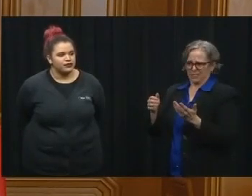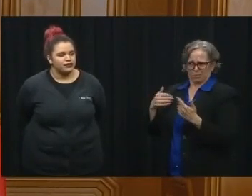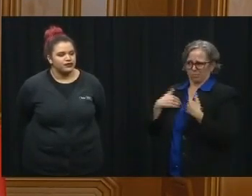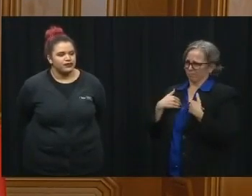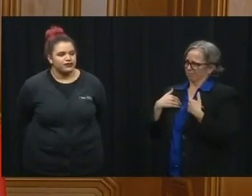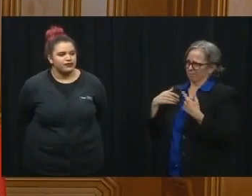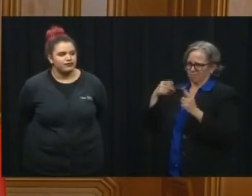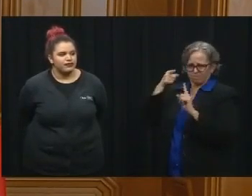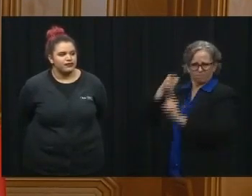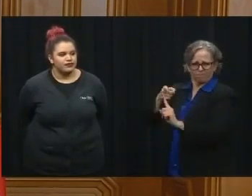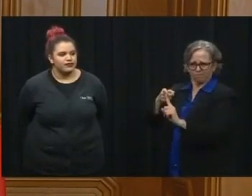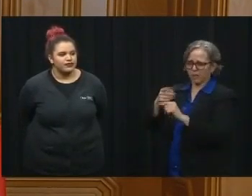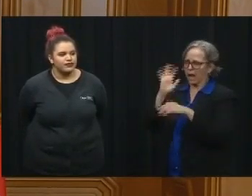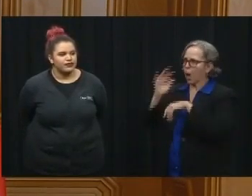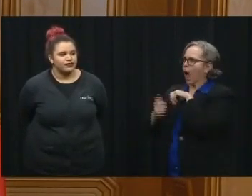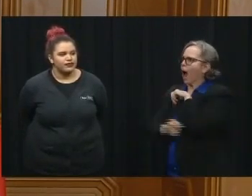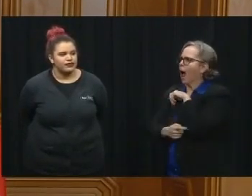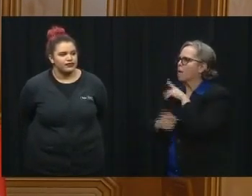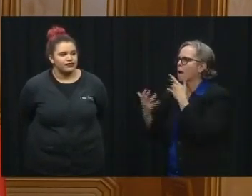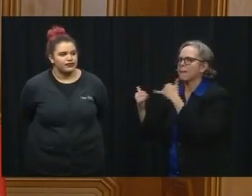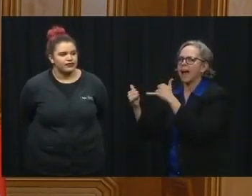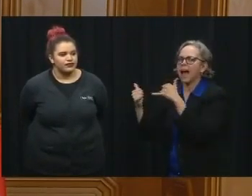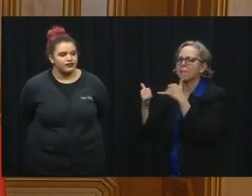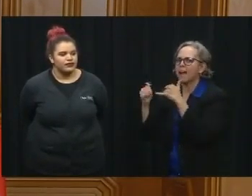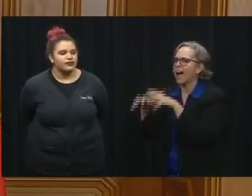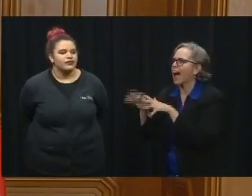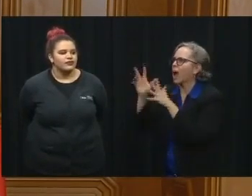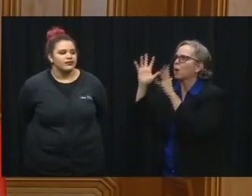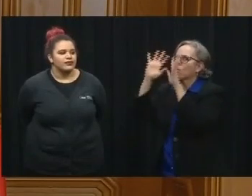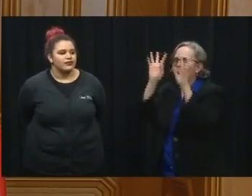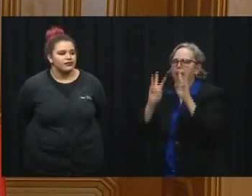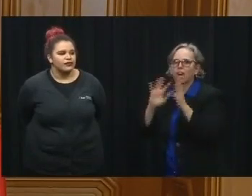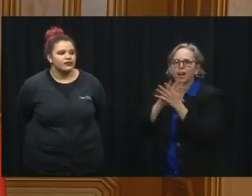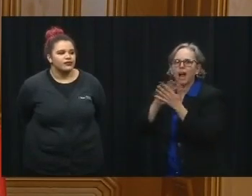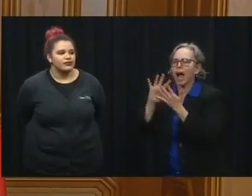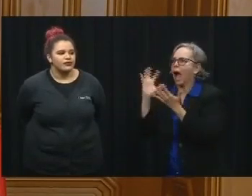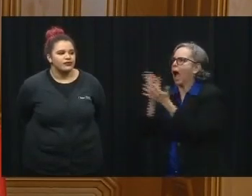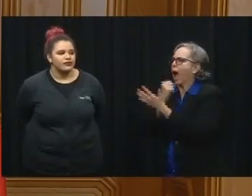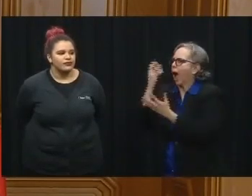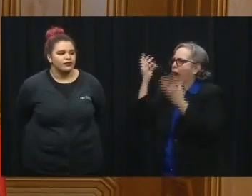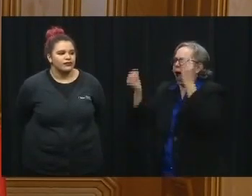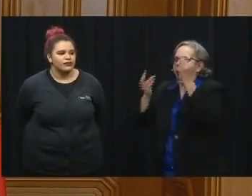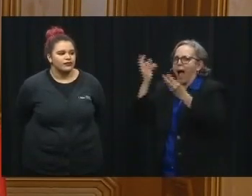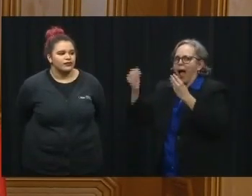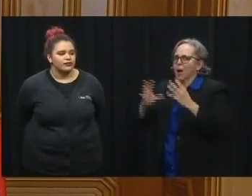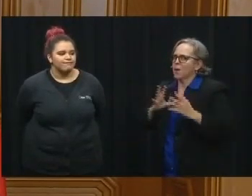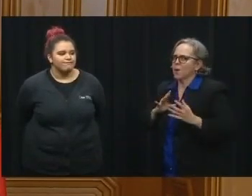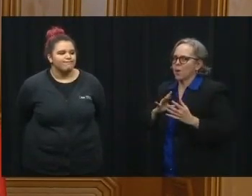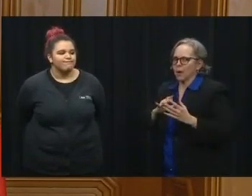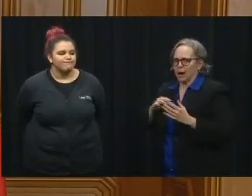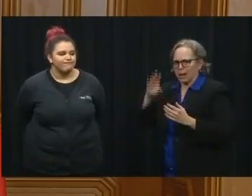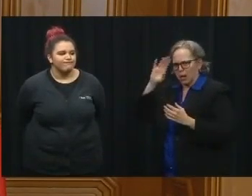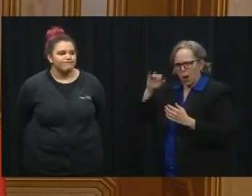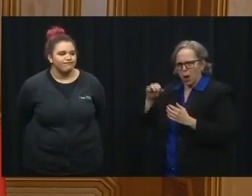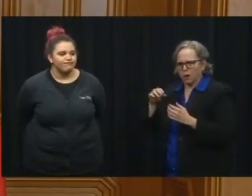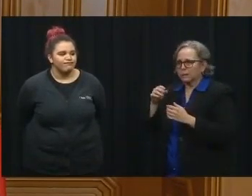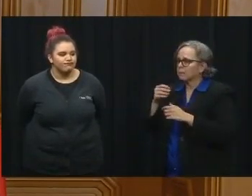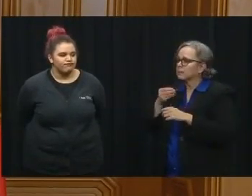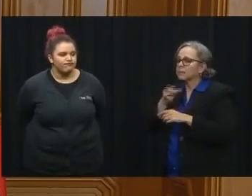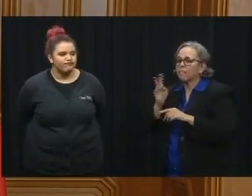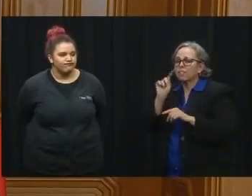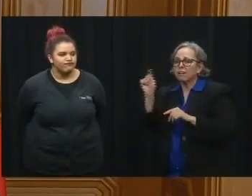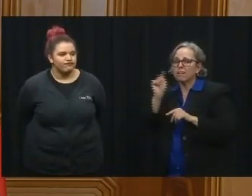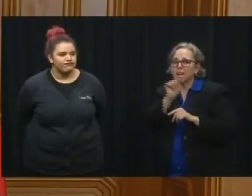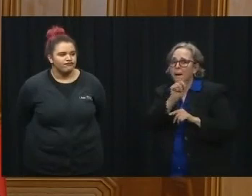tempting as the weather gets nice. And I know that, again, several of the mayors told me that they were having some